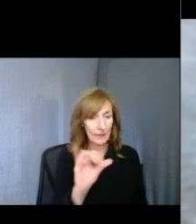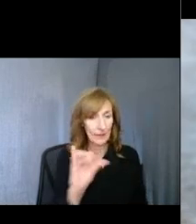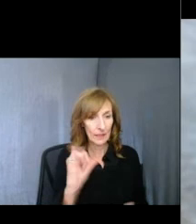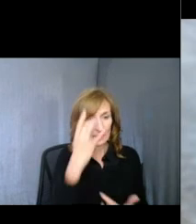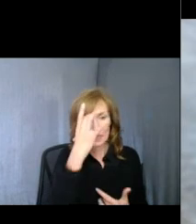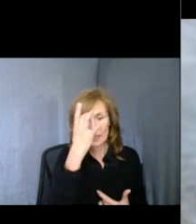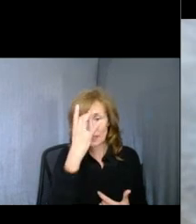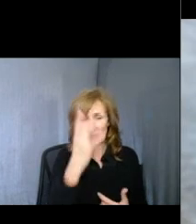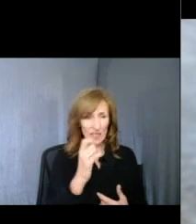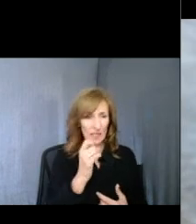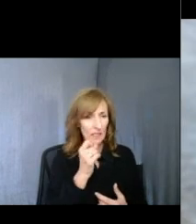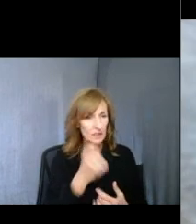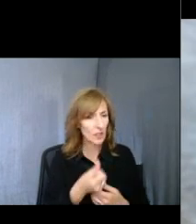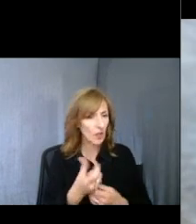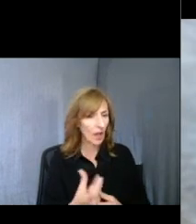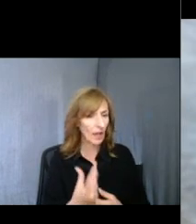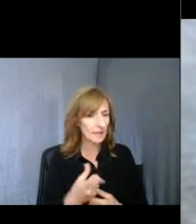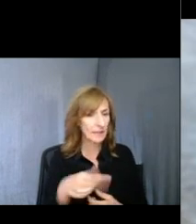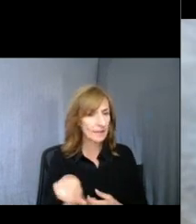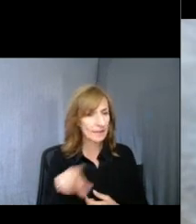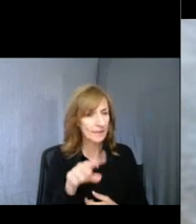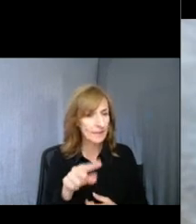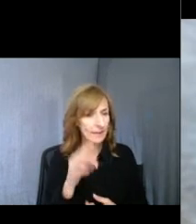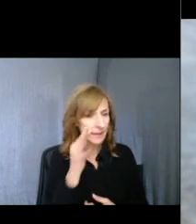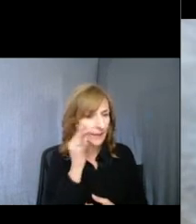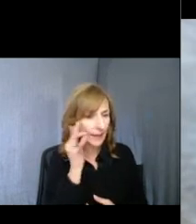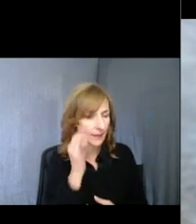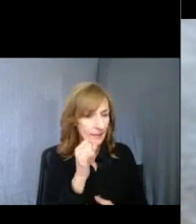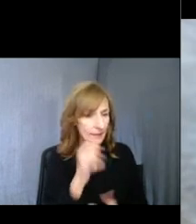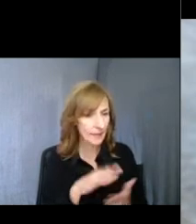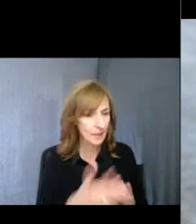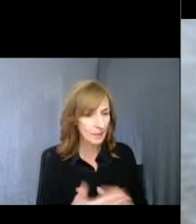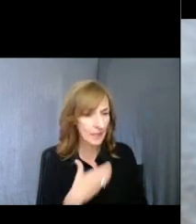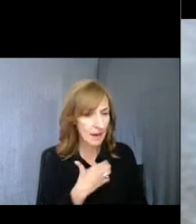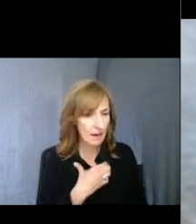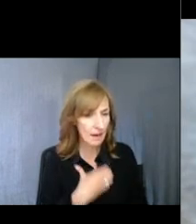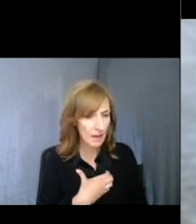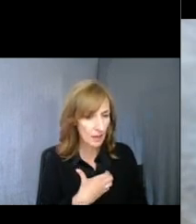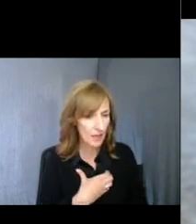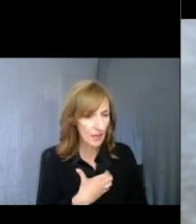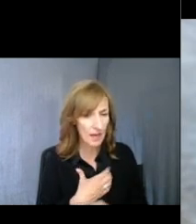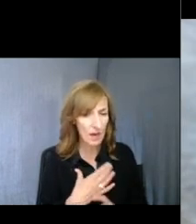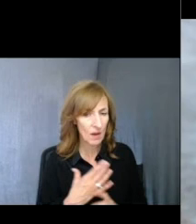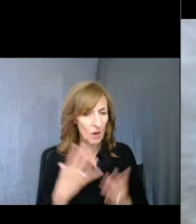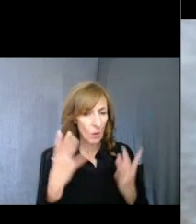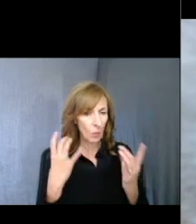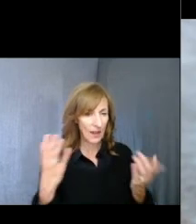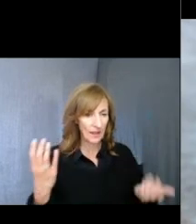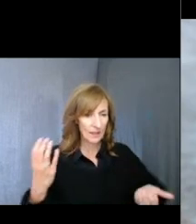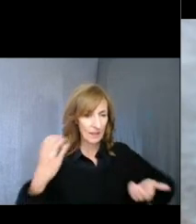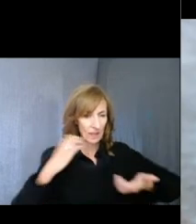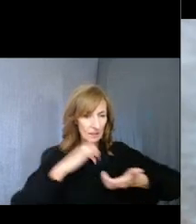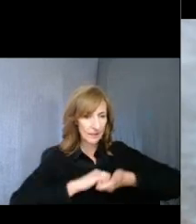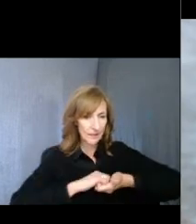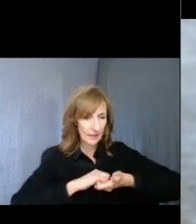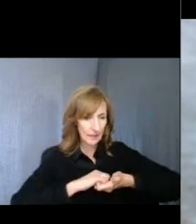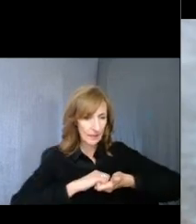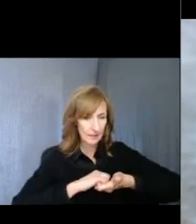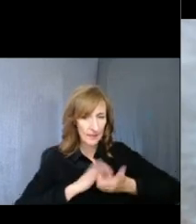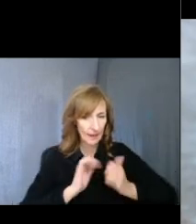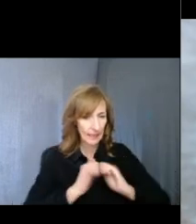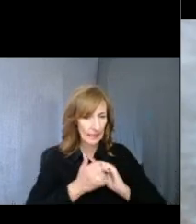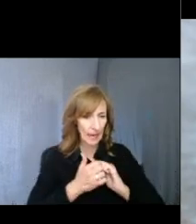and see if we can describe how it is that their appetite goes wrong and what we could do to help them out with